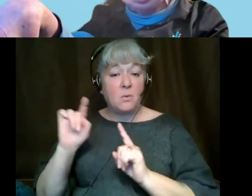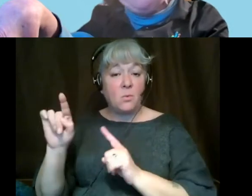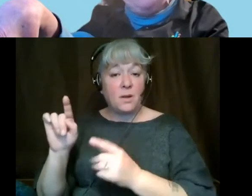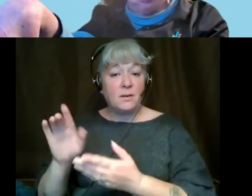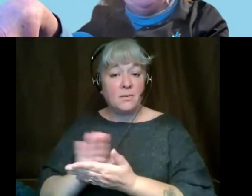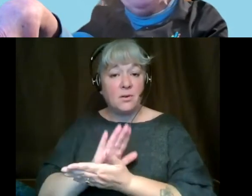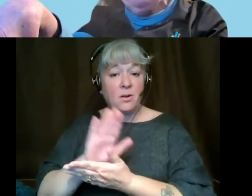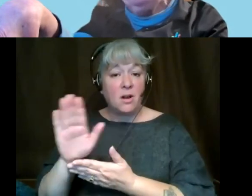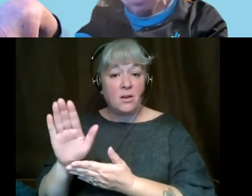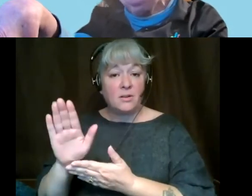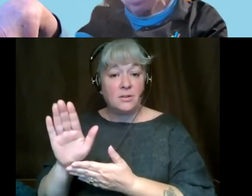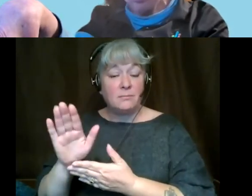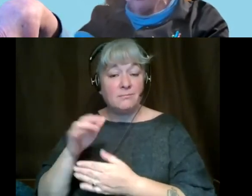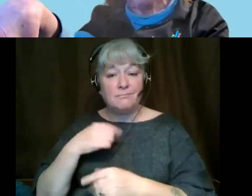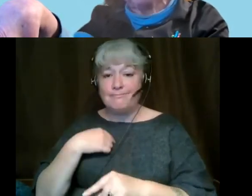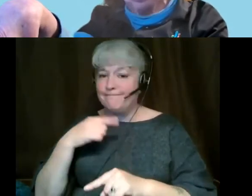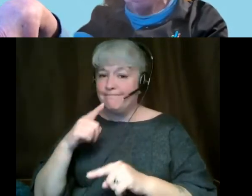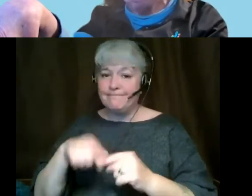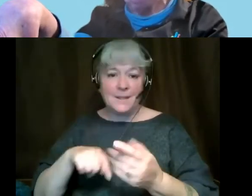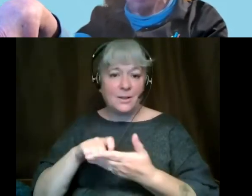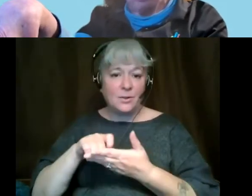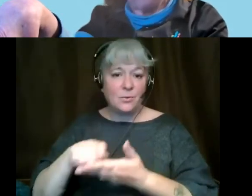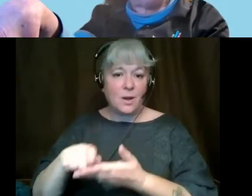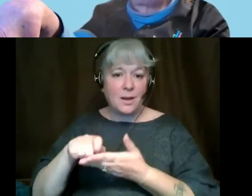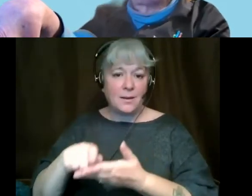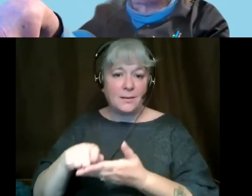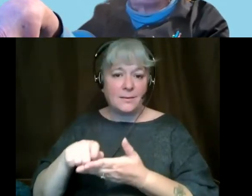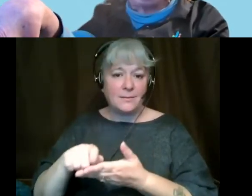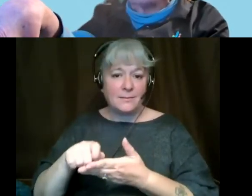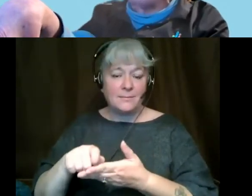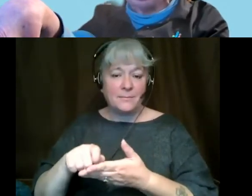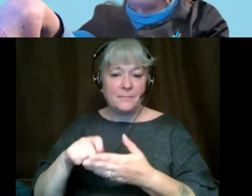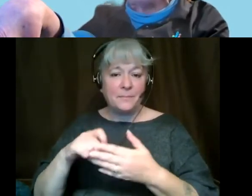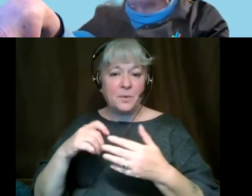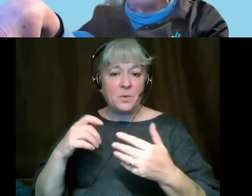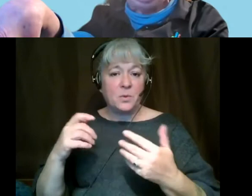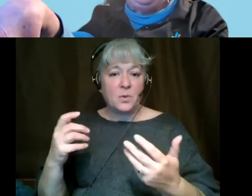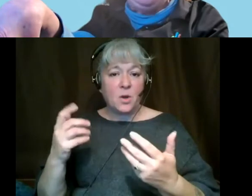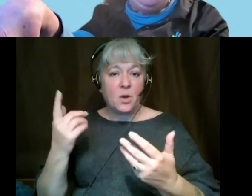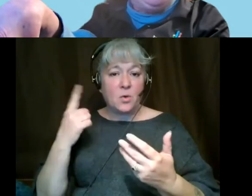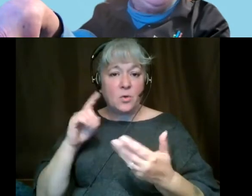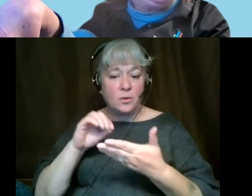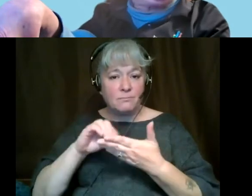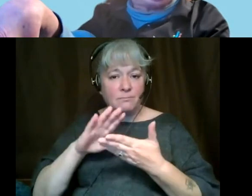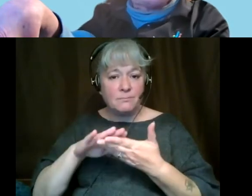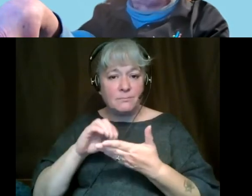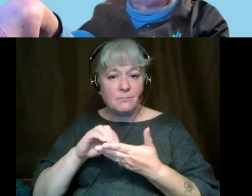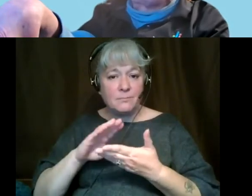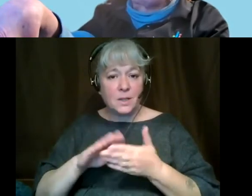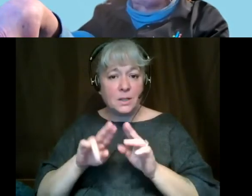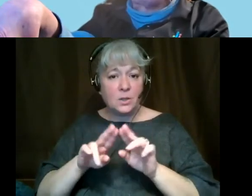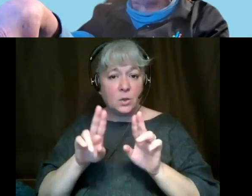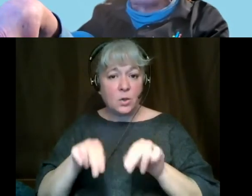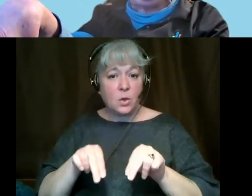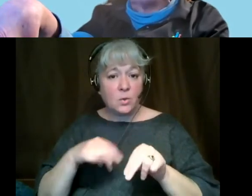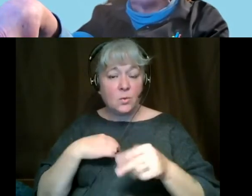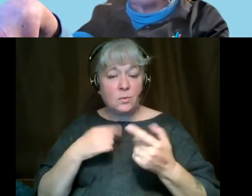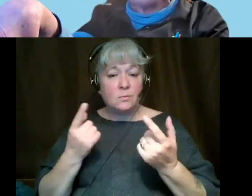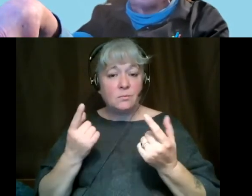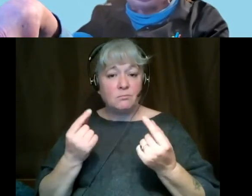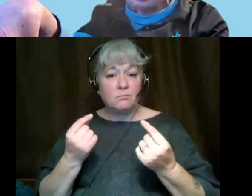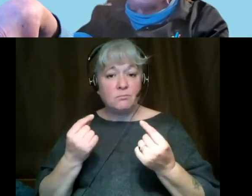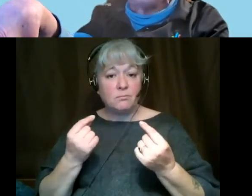I could not write. So to take notes, I had to use a